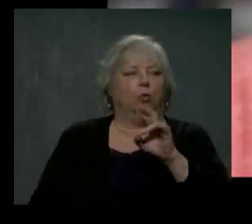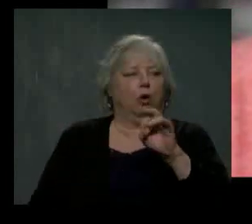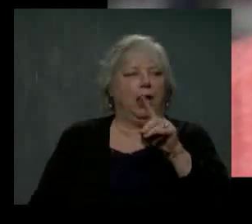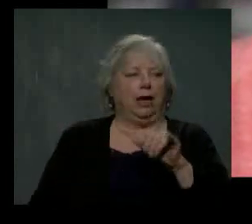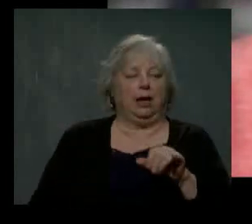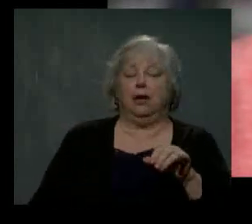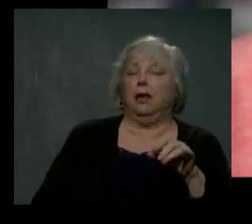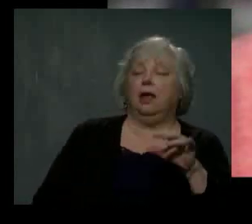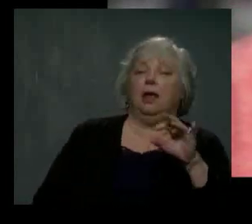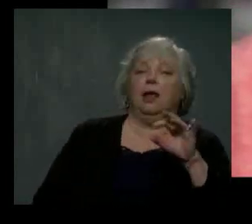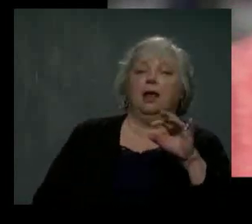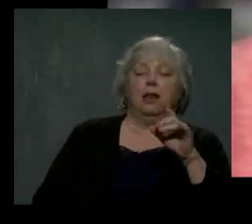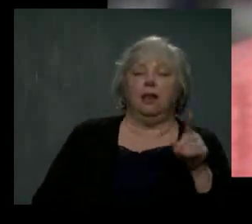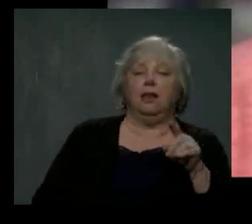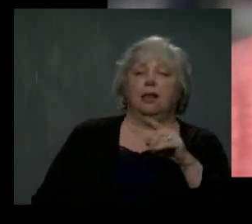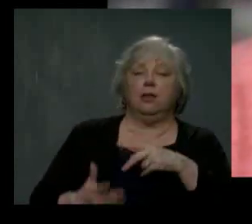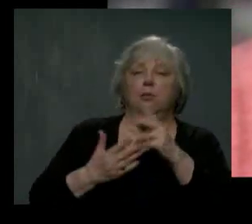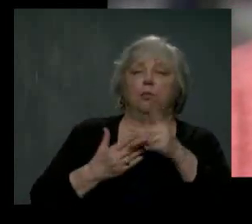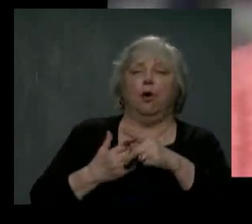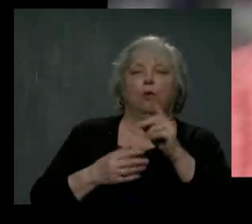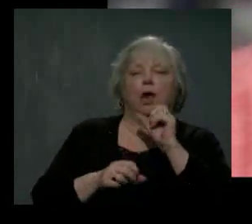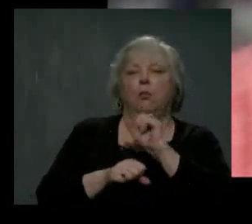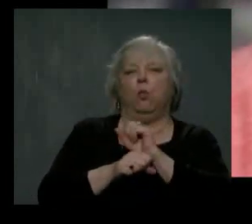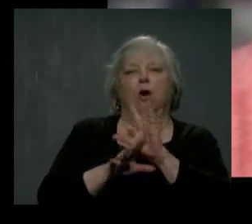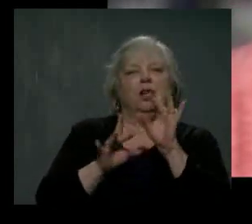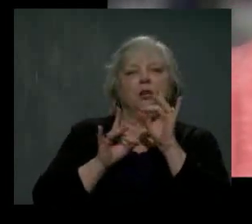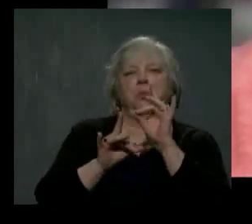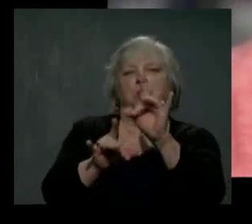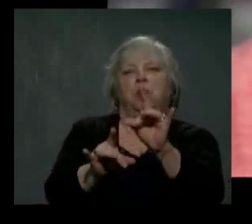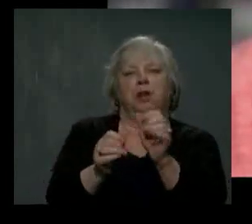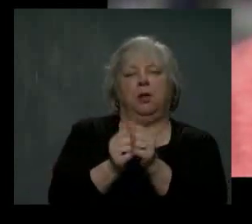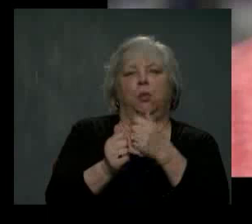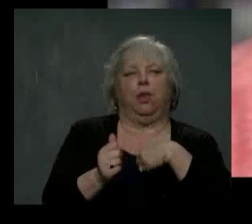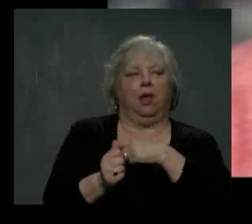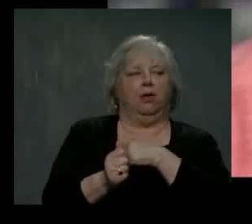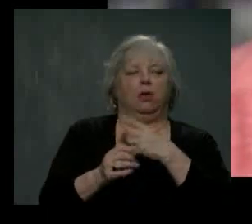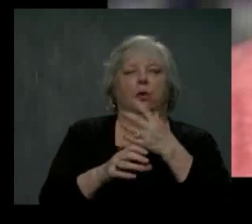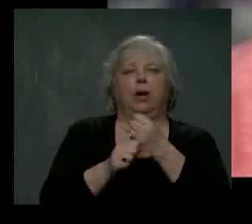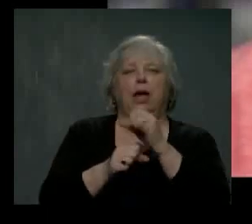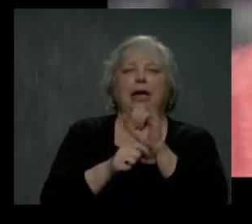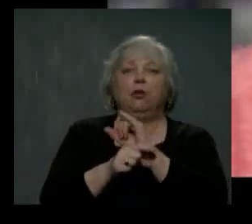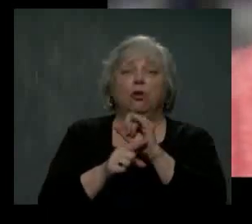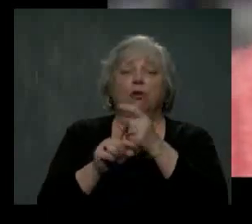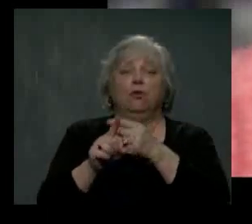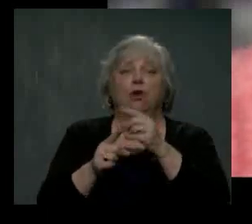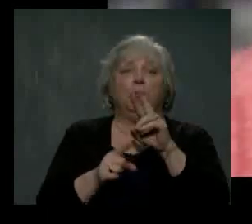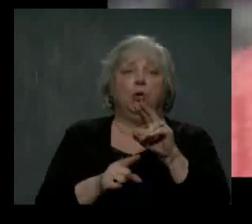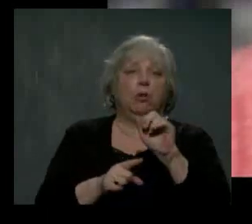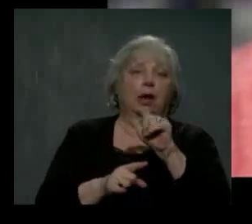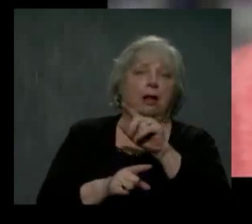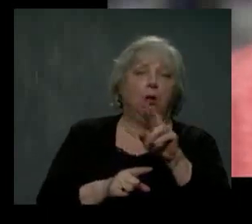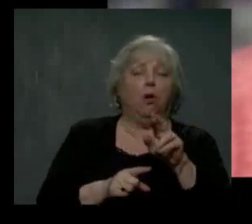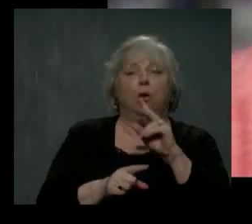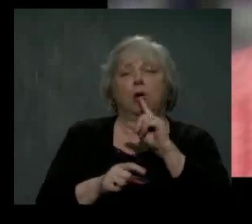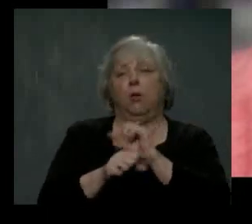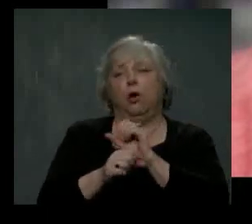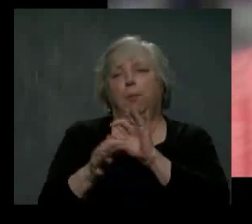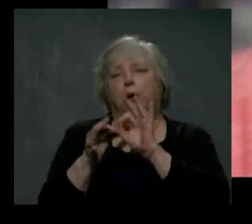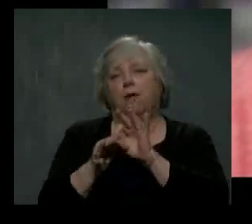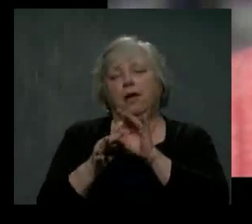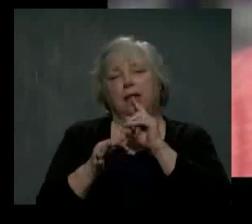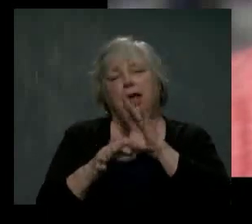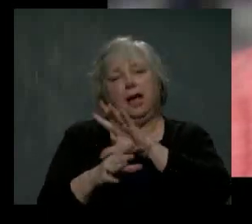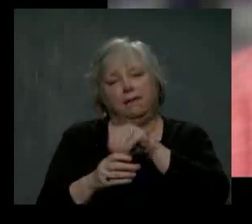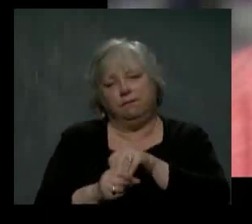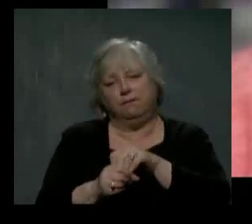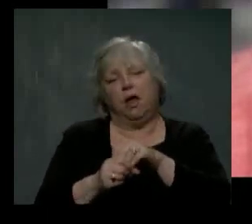FitnessGram program worked seamless with us. We got interns from Euler and they worked perfect with us. They dug right in and